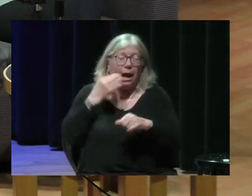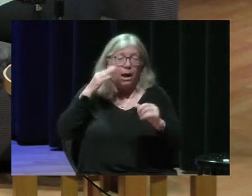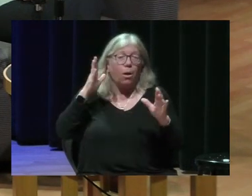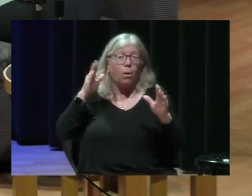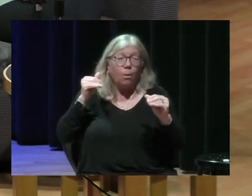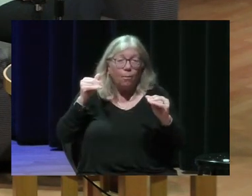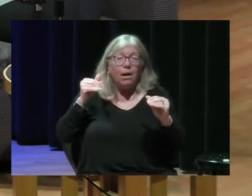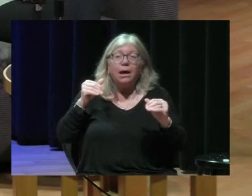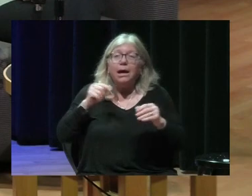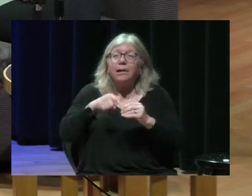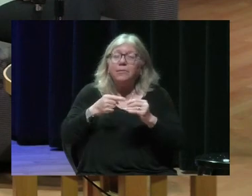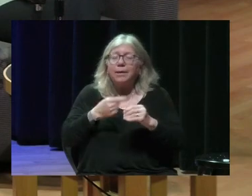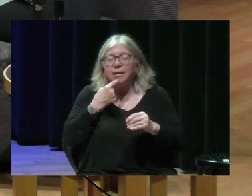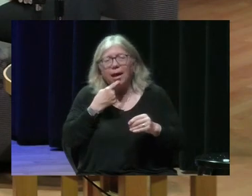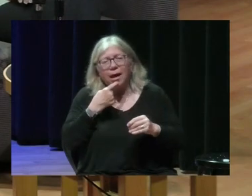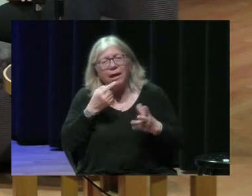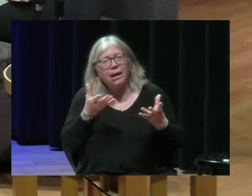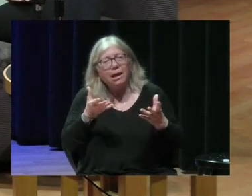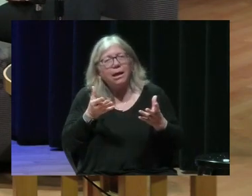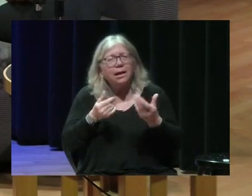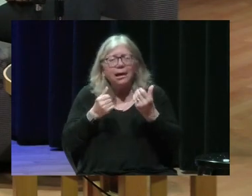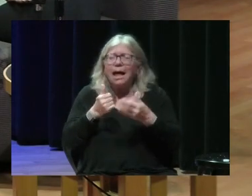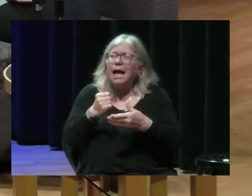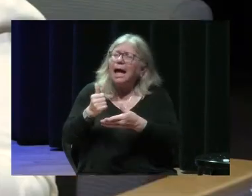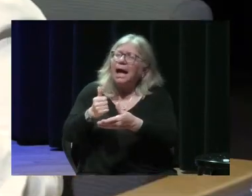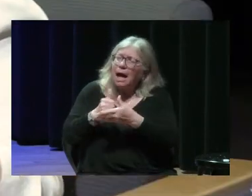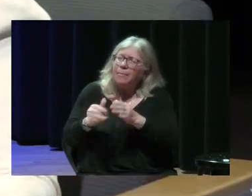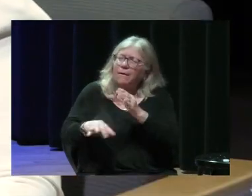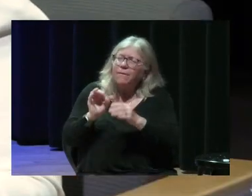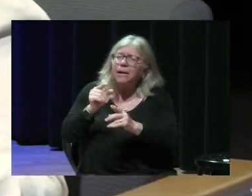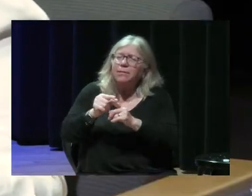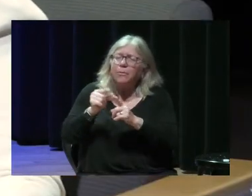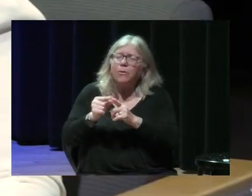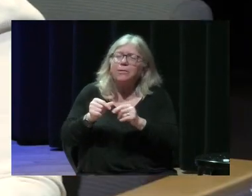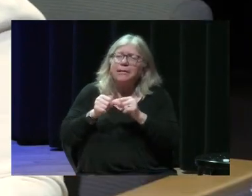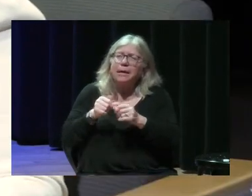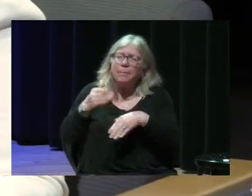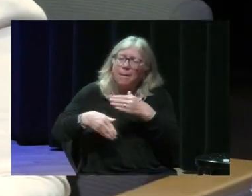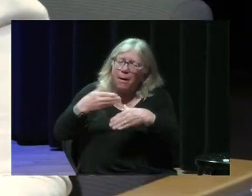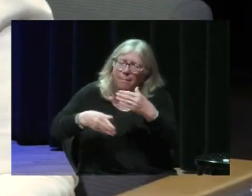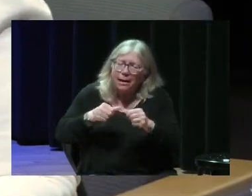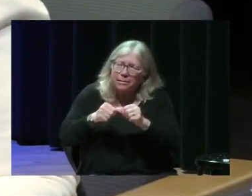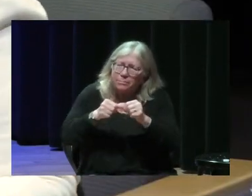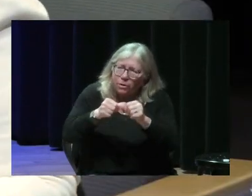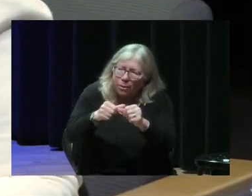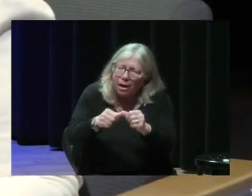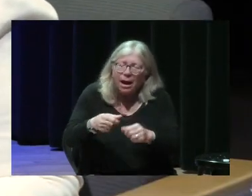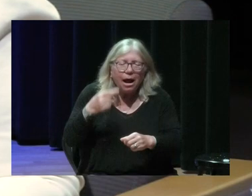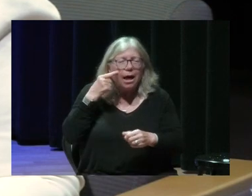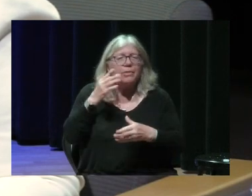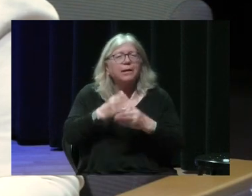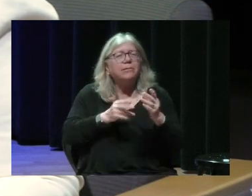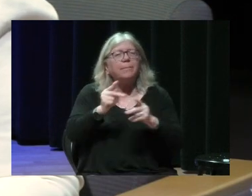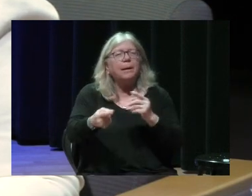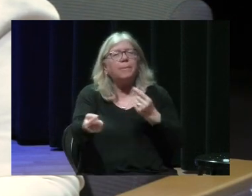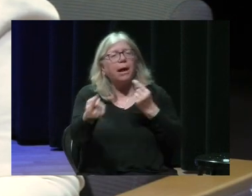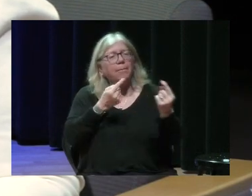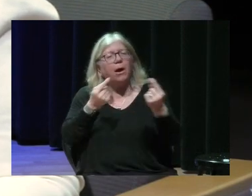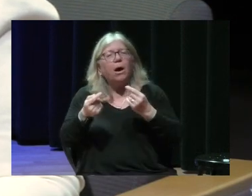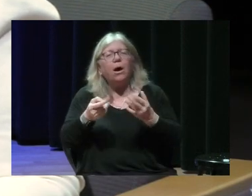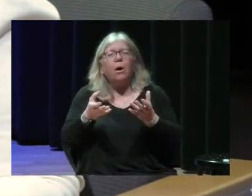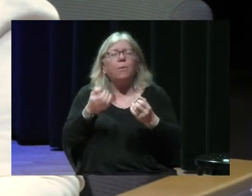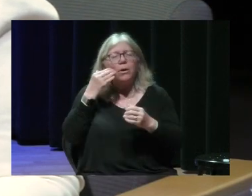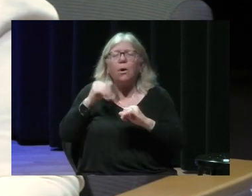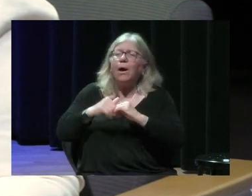hope, is about saying, let's just help you find some words to keep the momentum going. I think some people come to us wanting to know how to